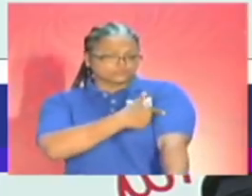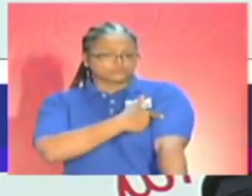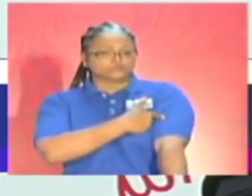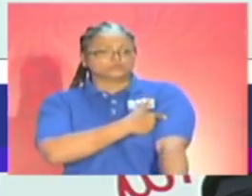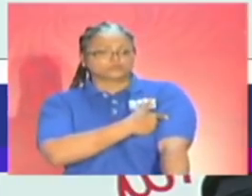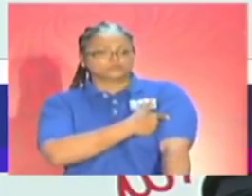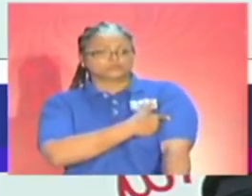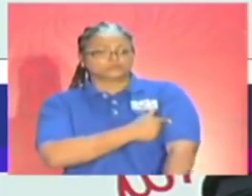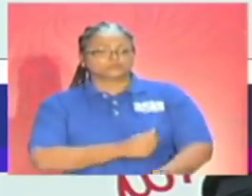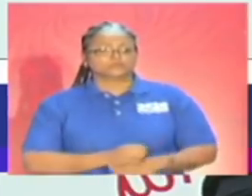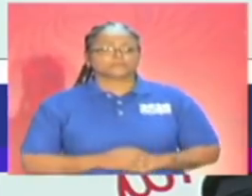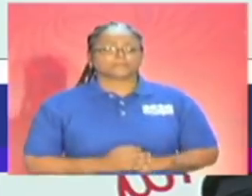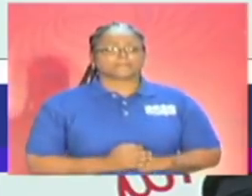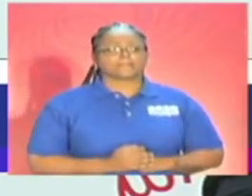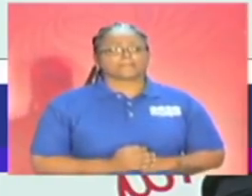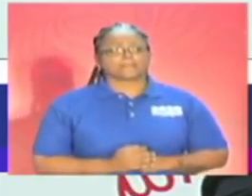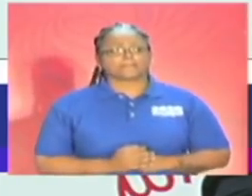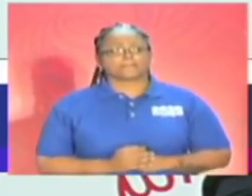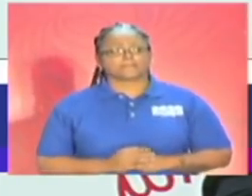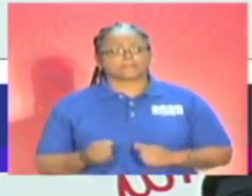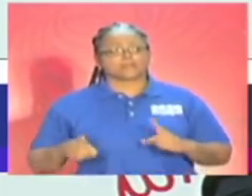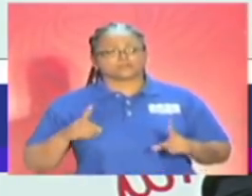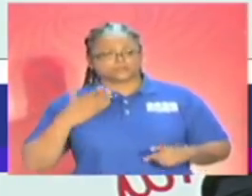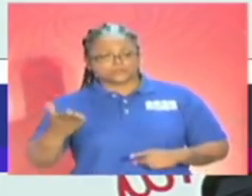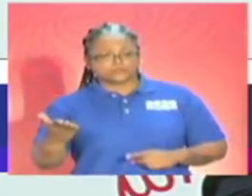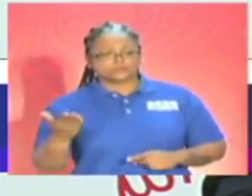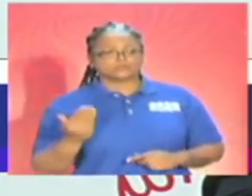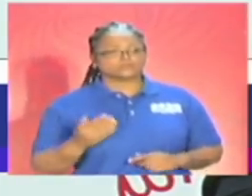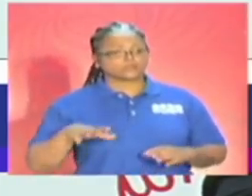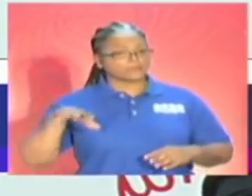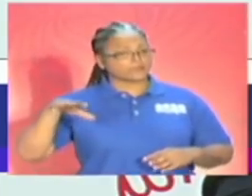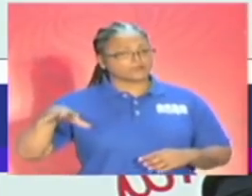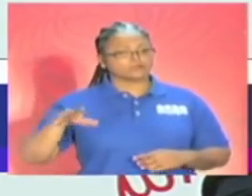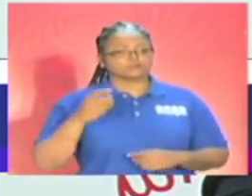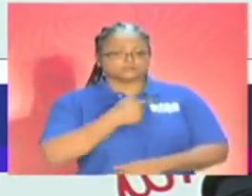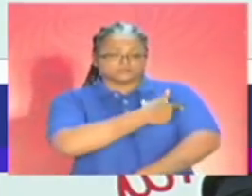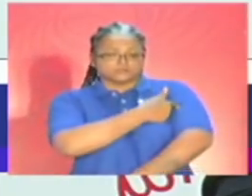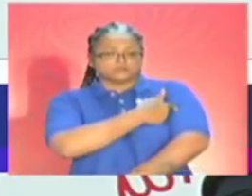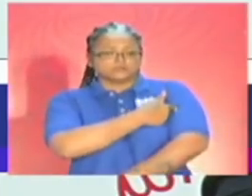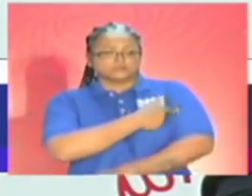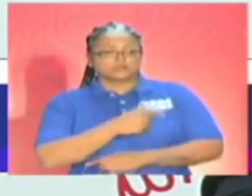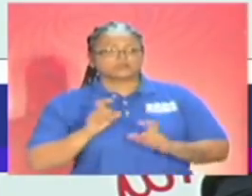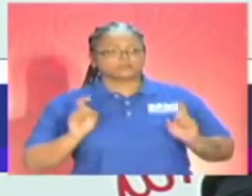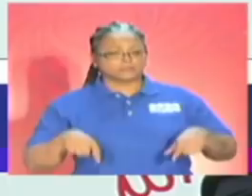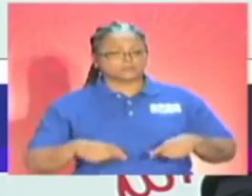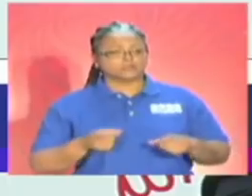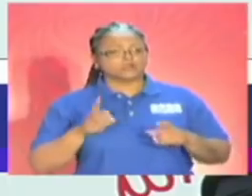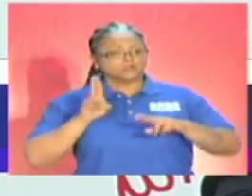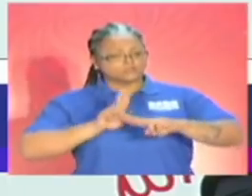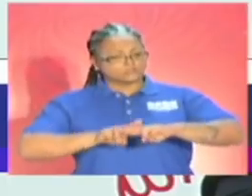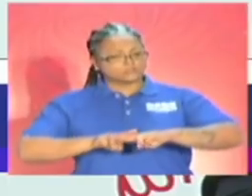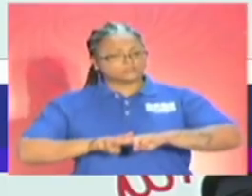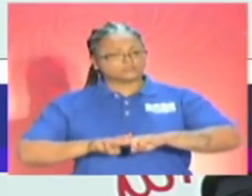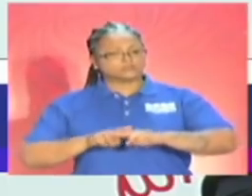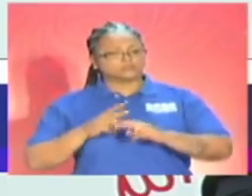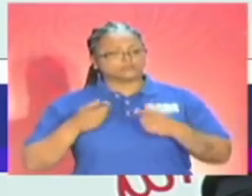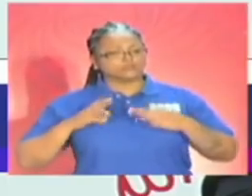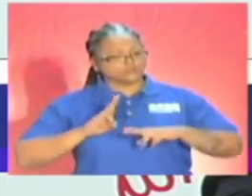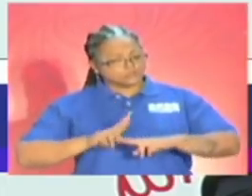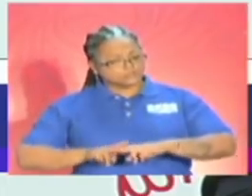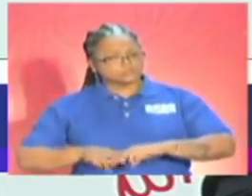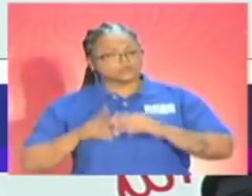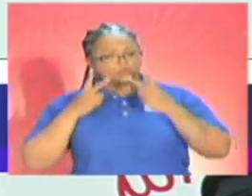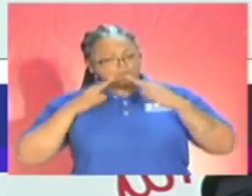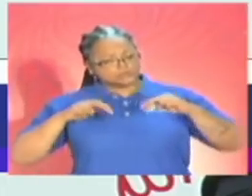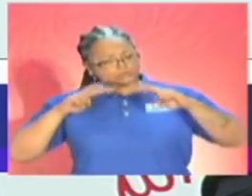reason for being monitored closely, so that you don't have any reactions. And they are well prepared in there. They have their protocols, they